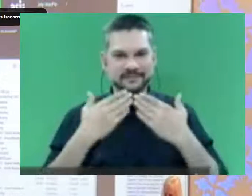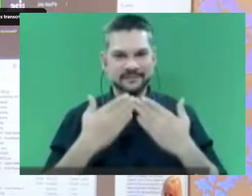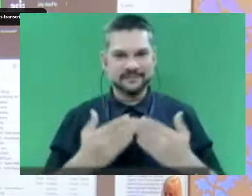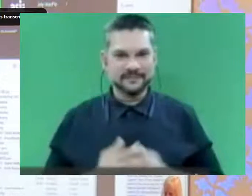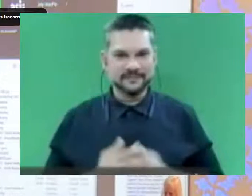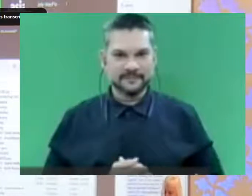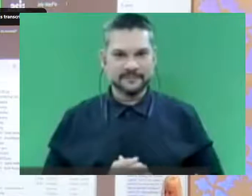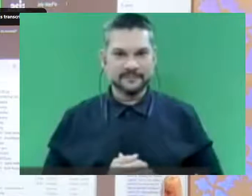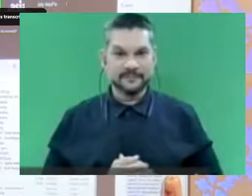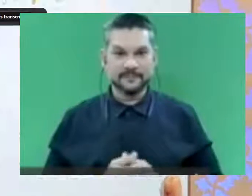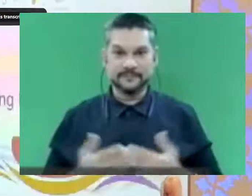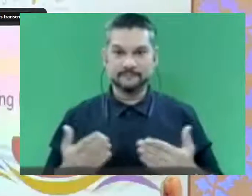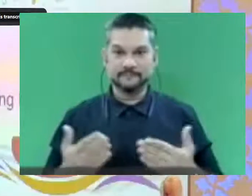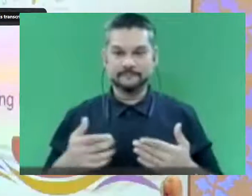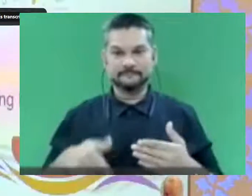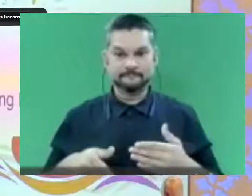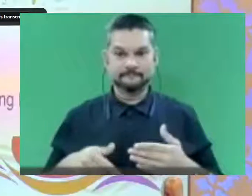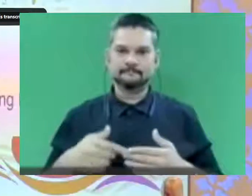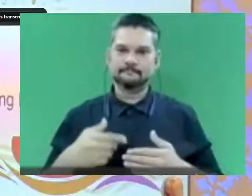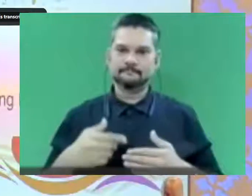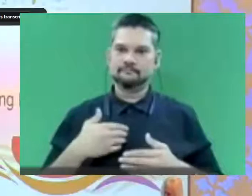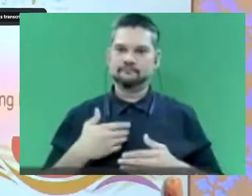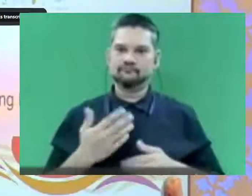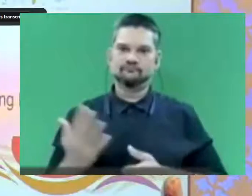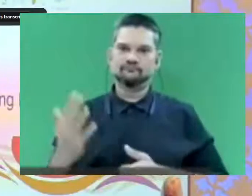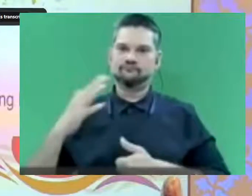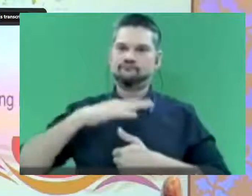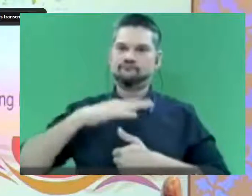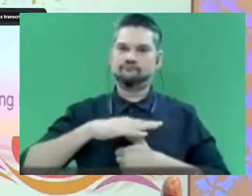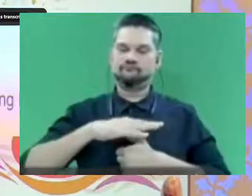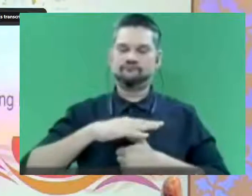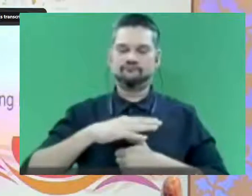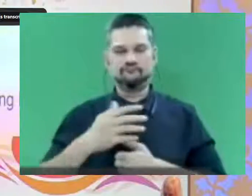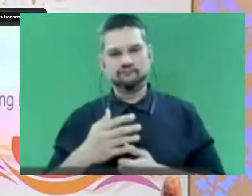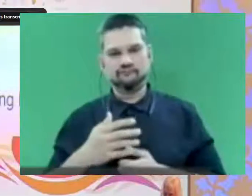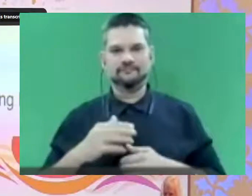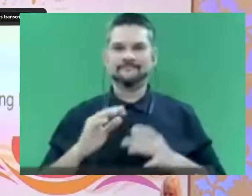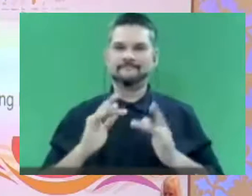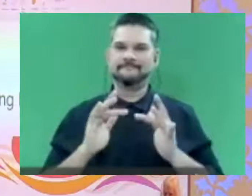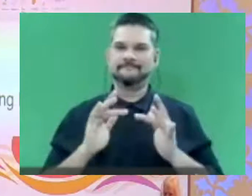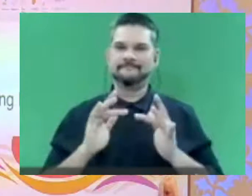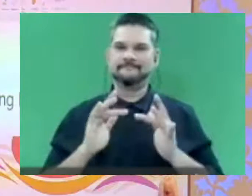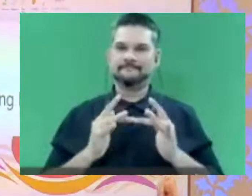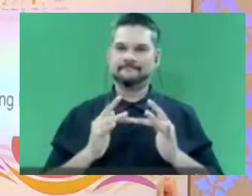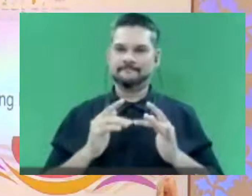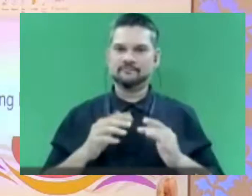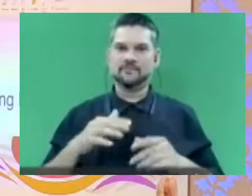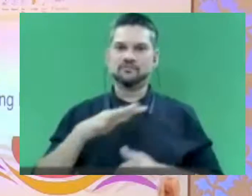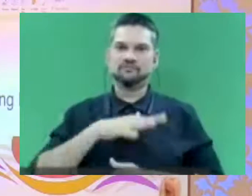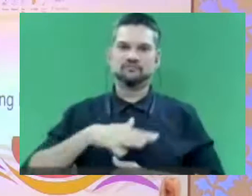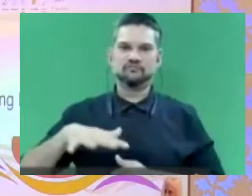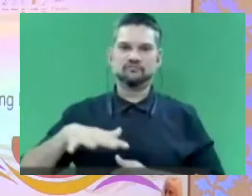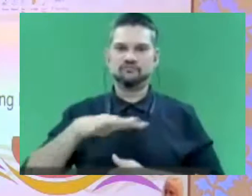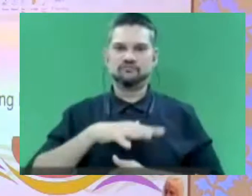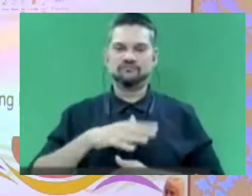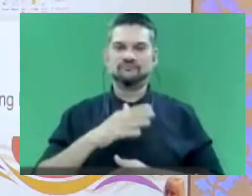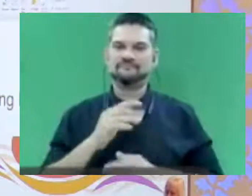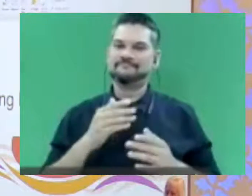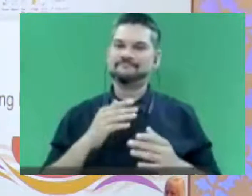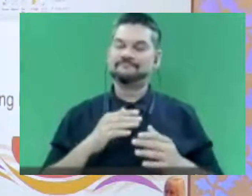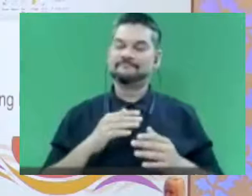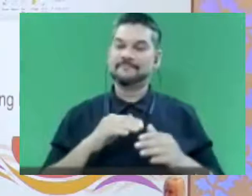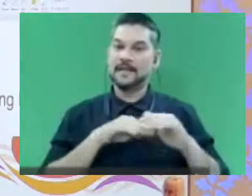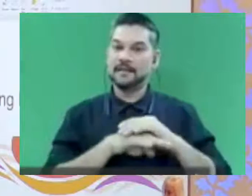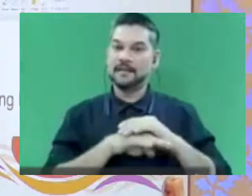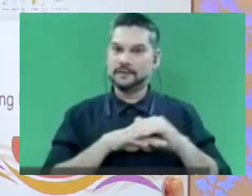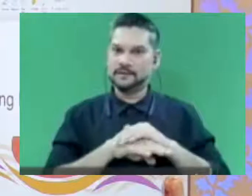of the Internet Society Accessibility Standing Group, and actually partnering with the